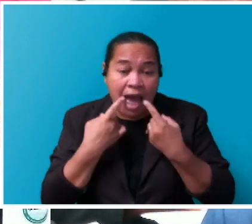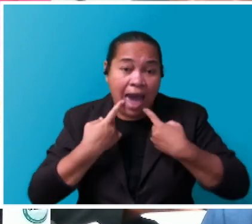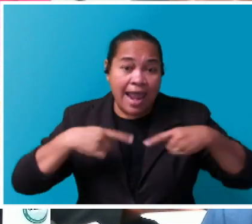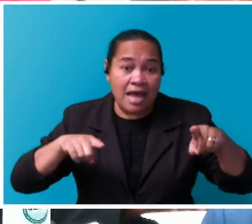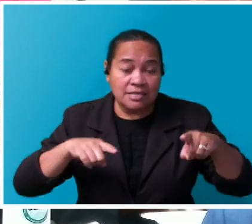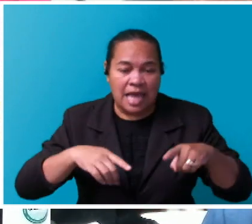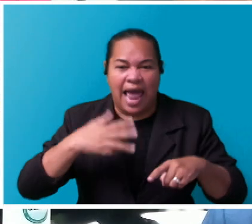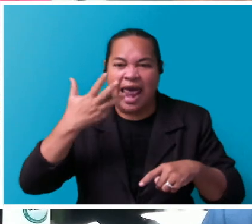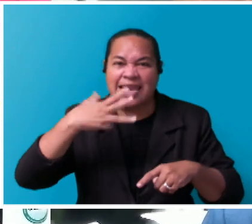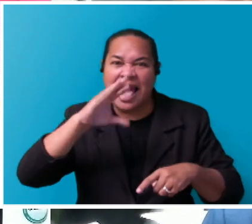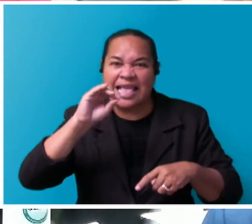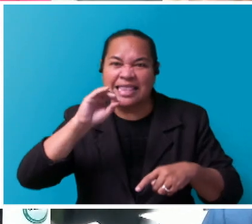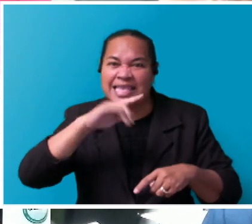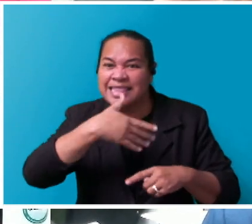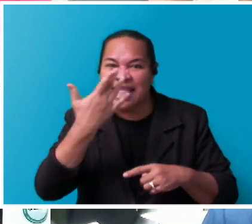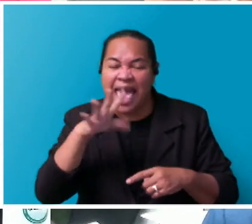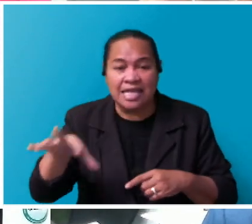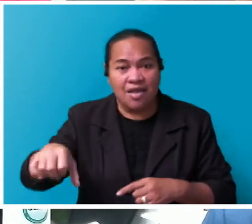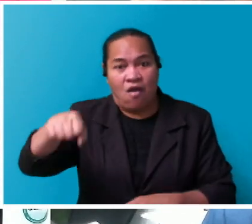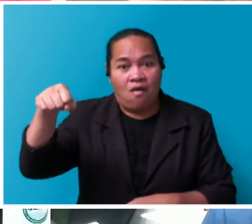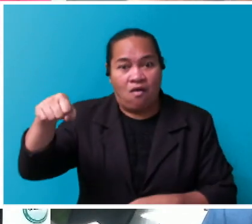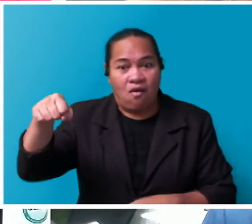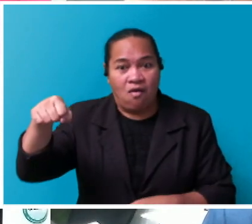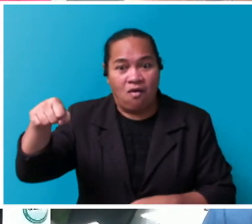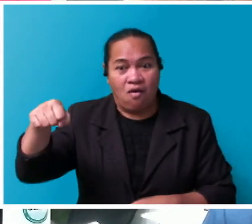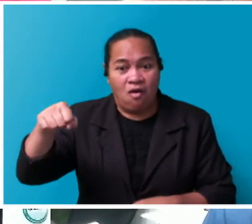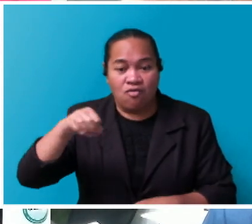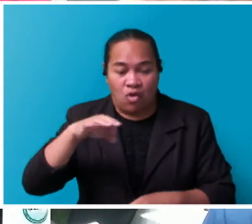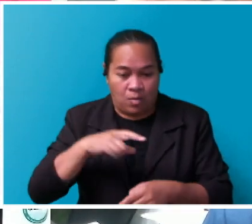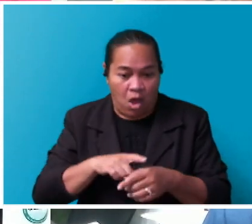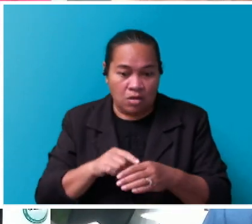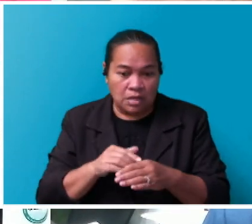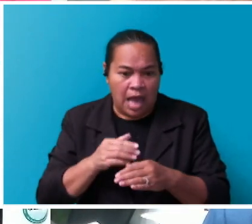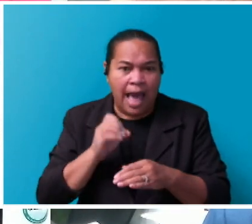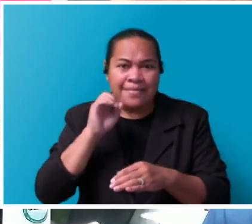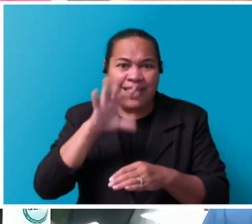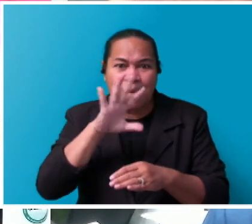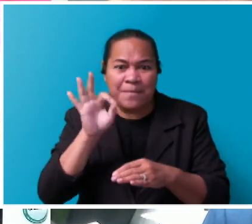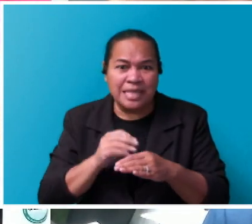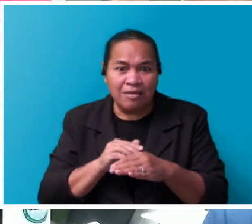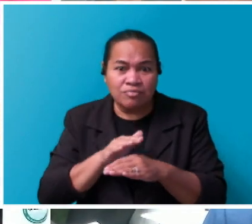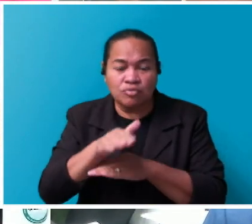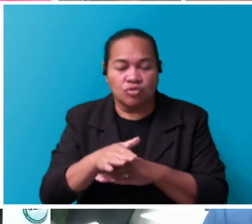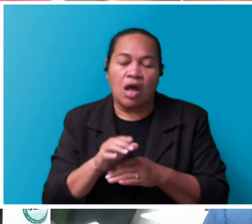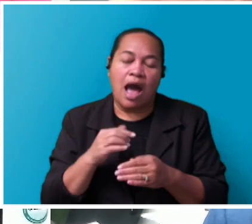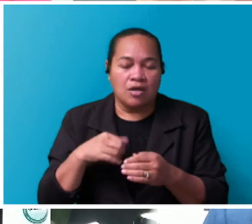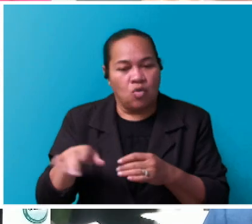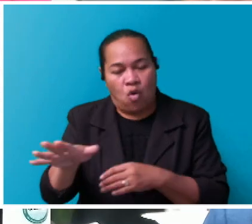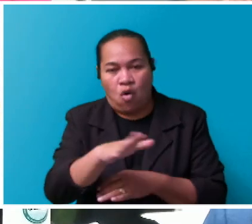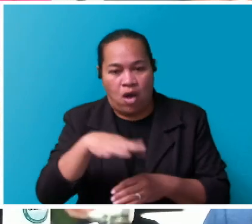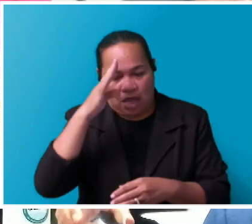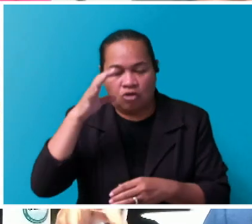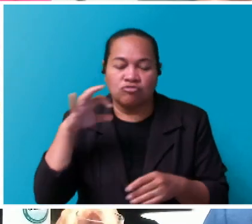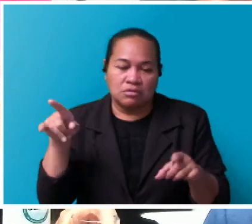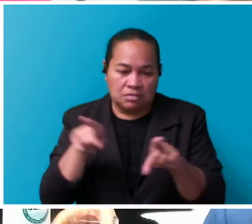a 90-day suspension of tariffs beyond the baseline of 10% applies to all countries,